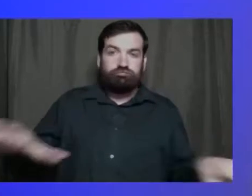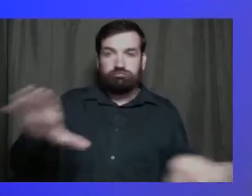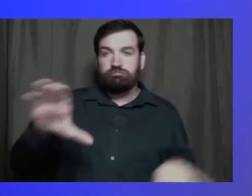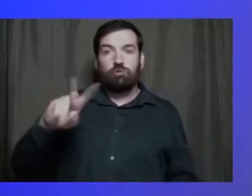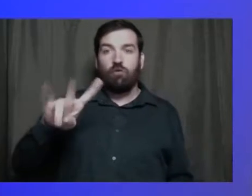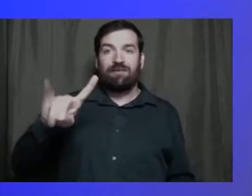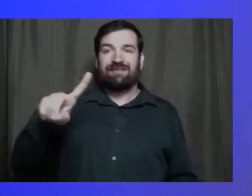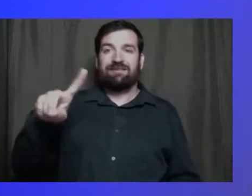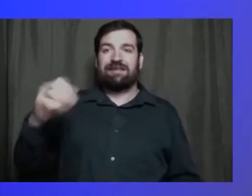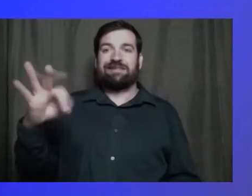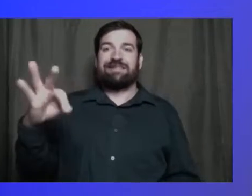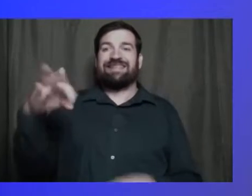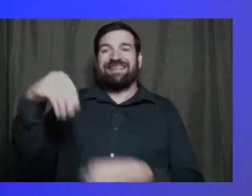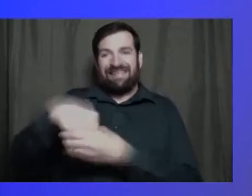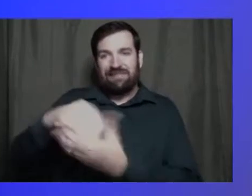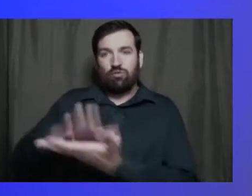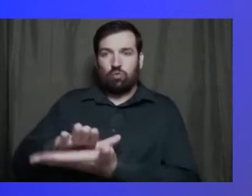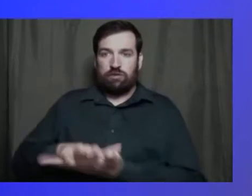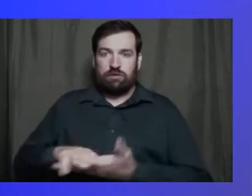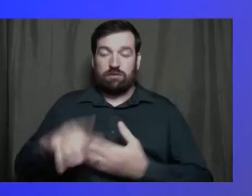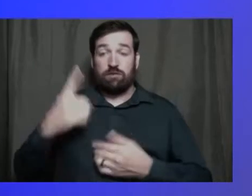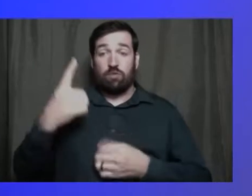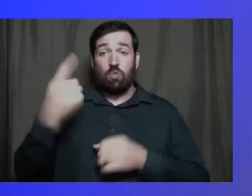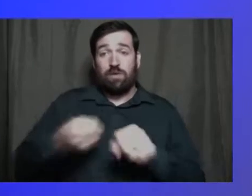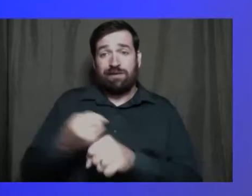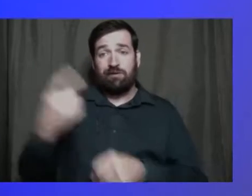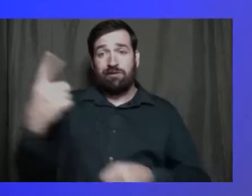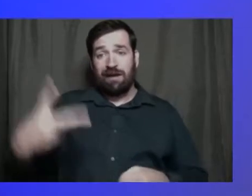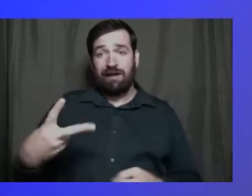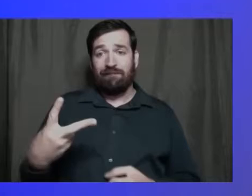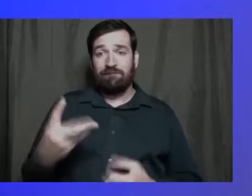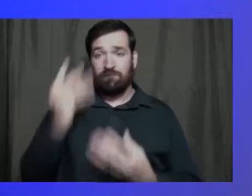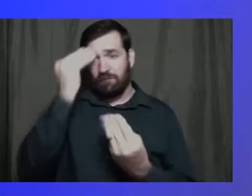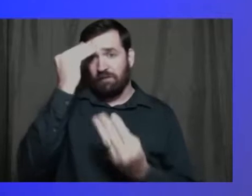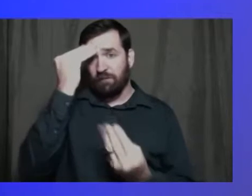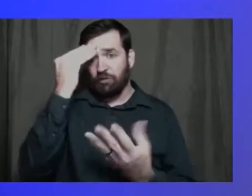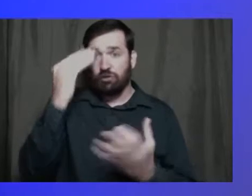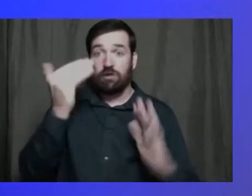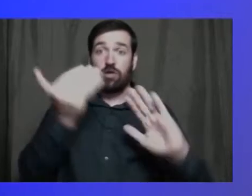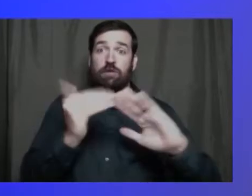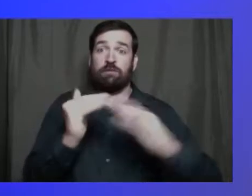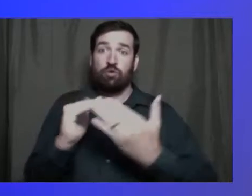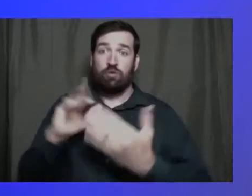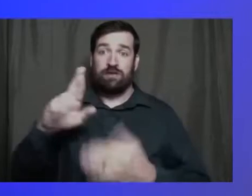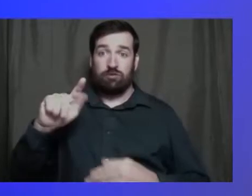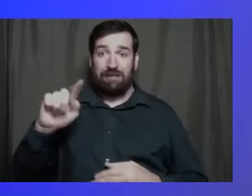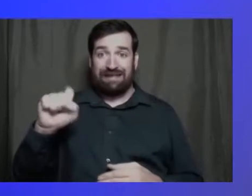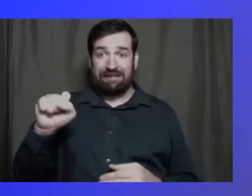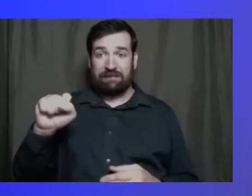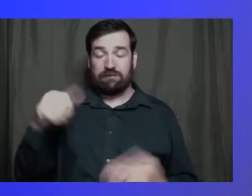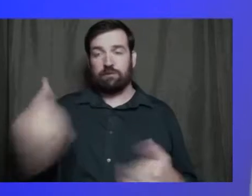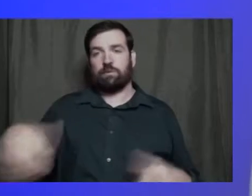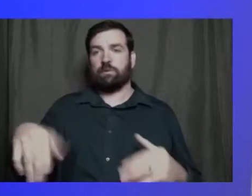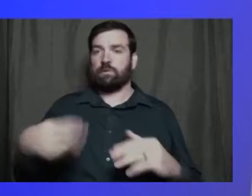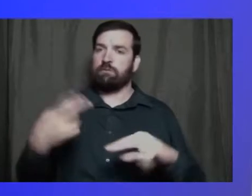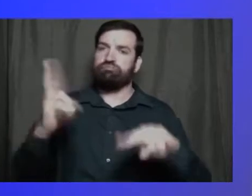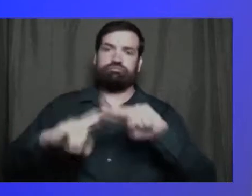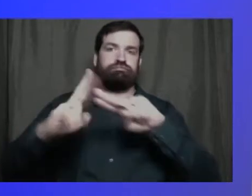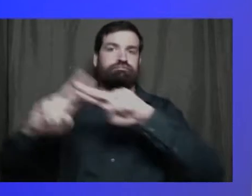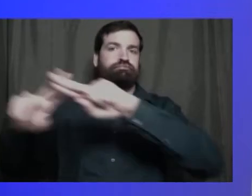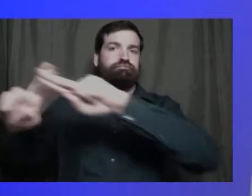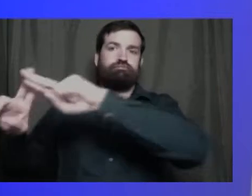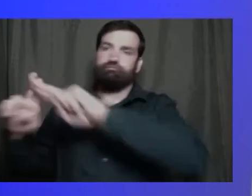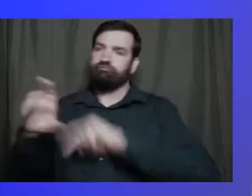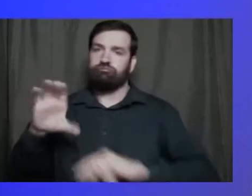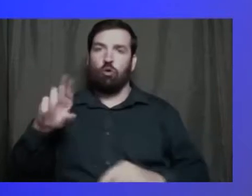have a year and a half worth of data where community rates were surging very high with COVID-19, but there was very